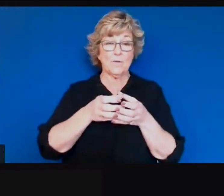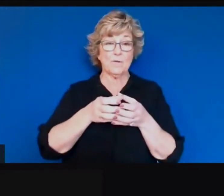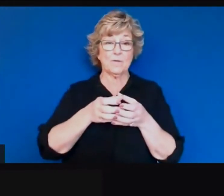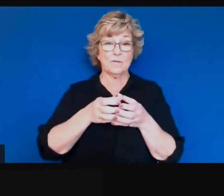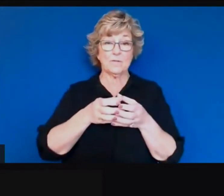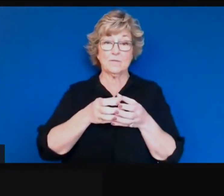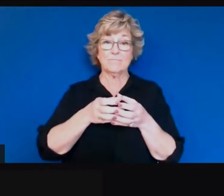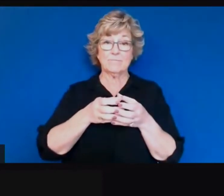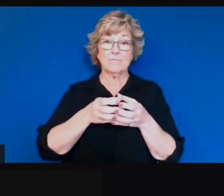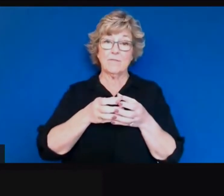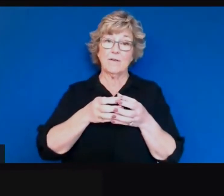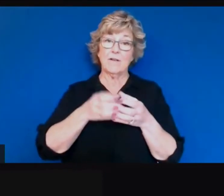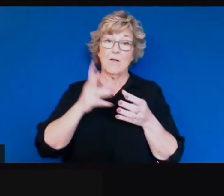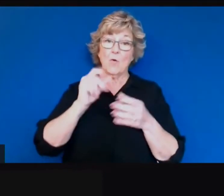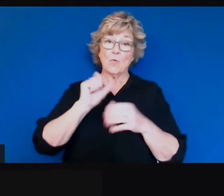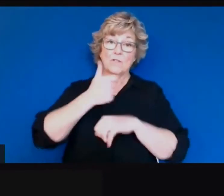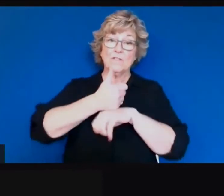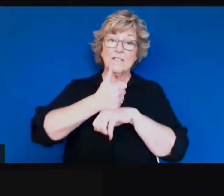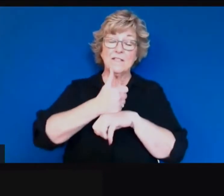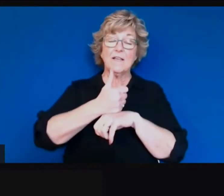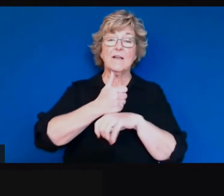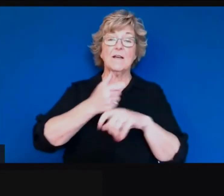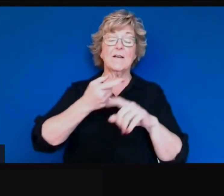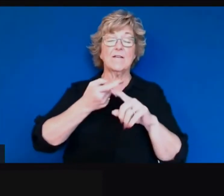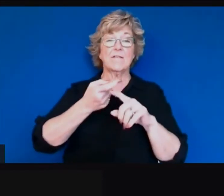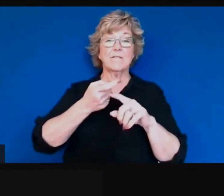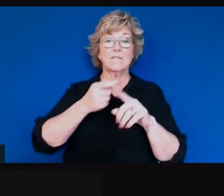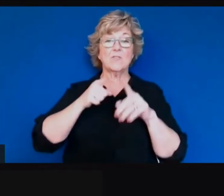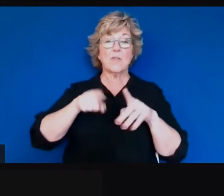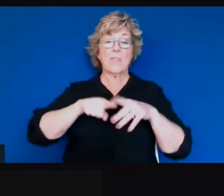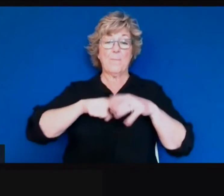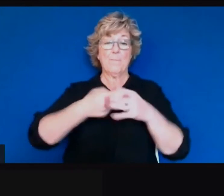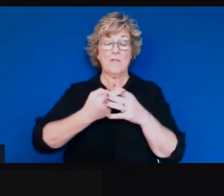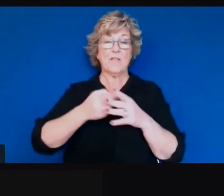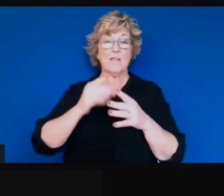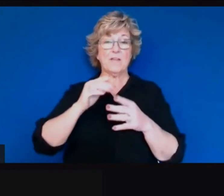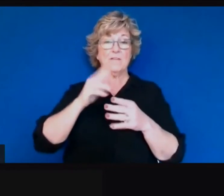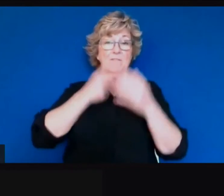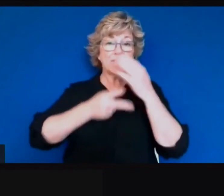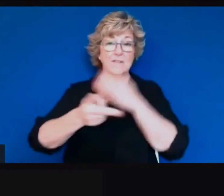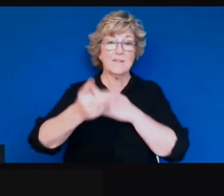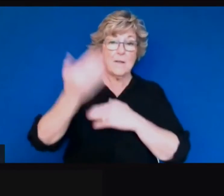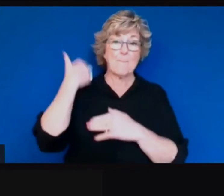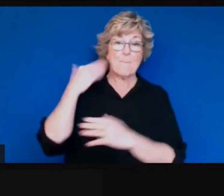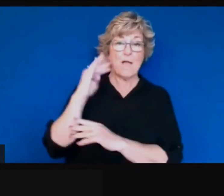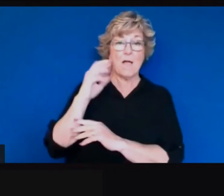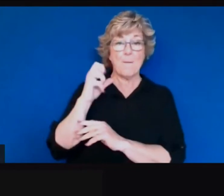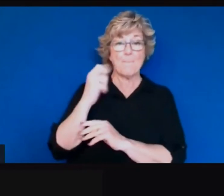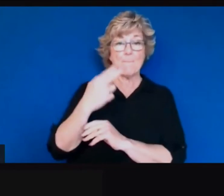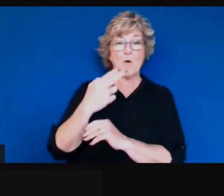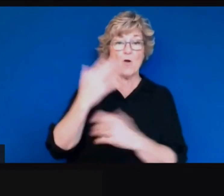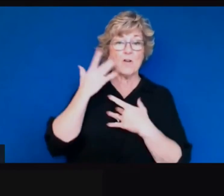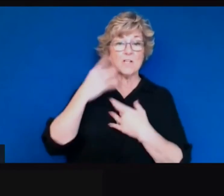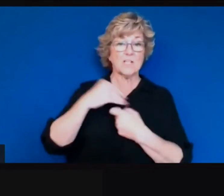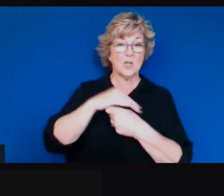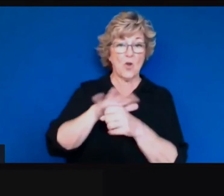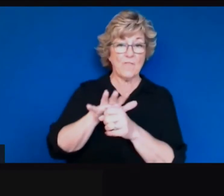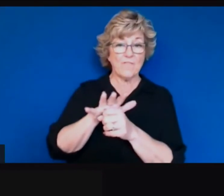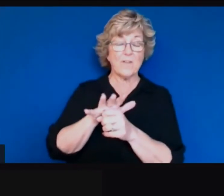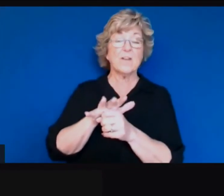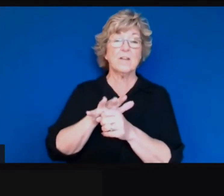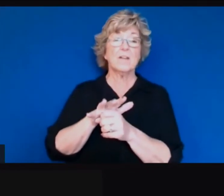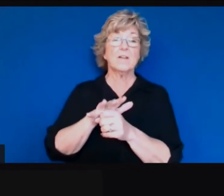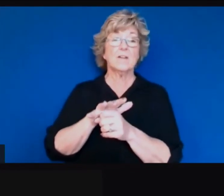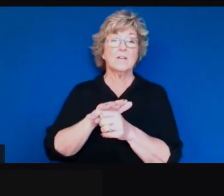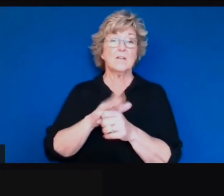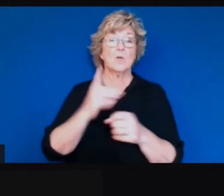moment like this. So we worked through, there were some bumps in the road in terms of just people's reaction. When the draft was